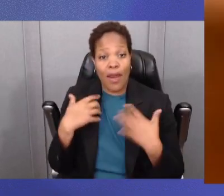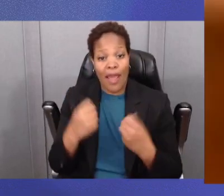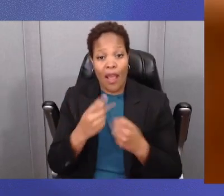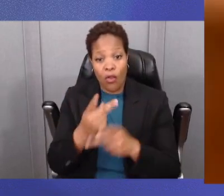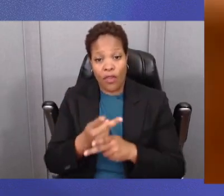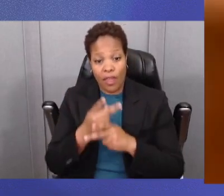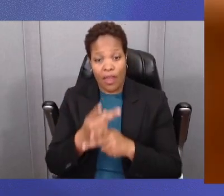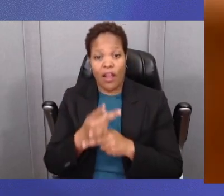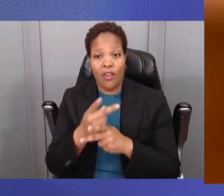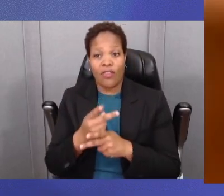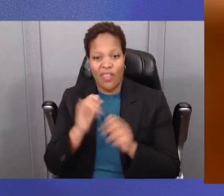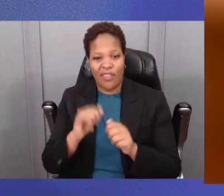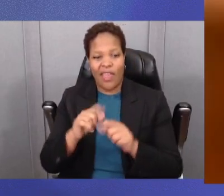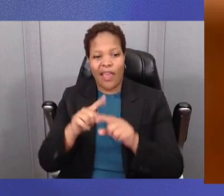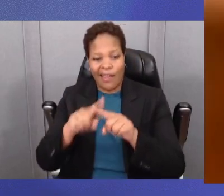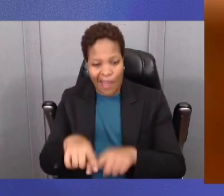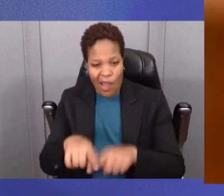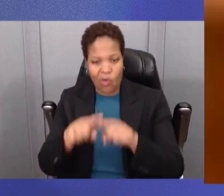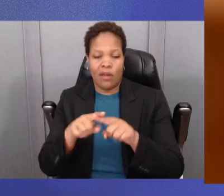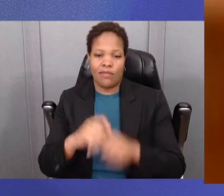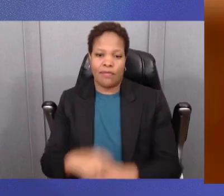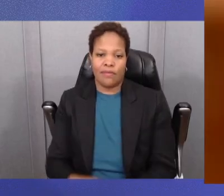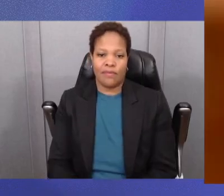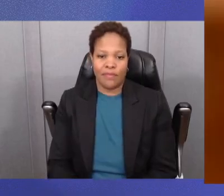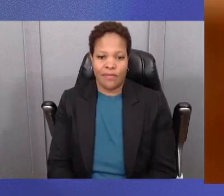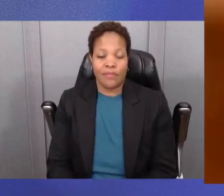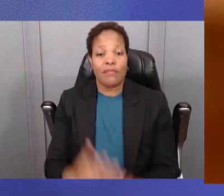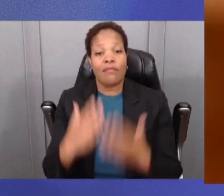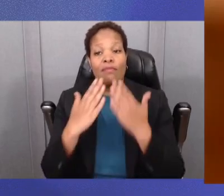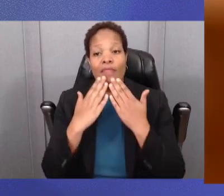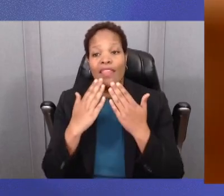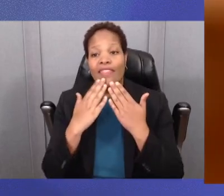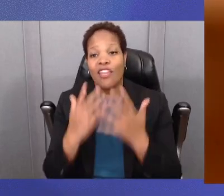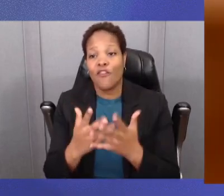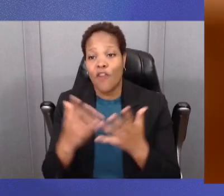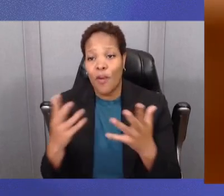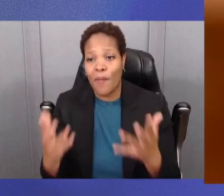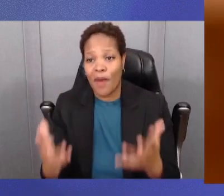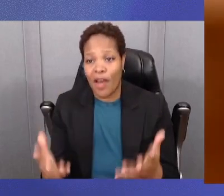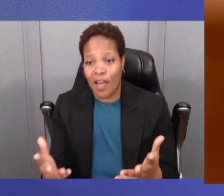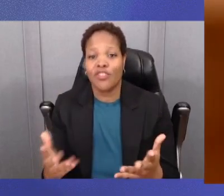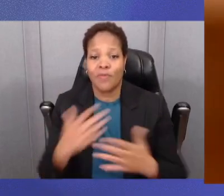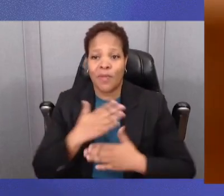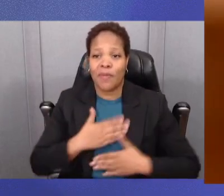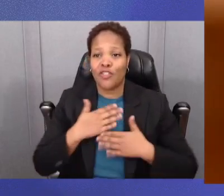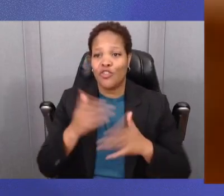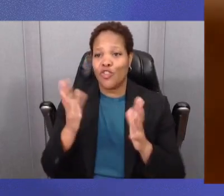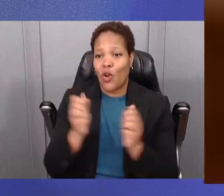count on. Thank you very much. It's been a pleasure to get to talk with you.